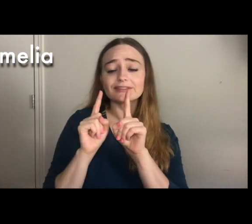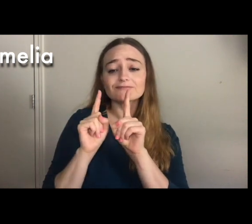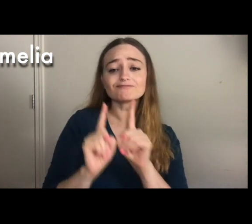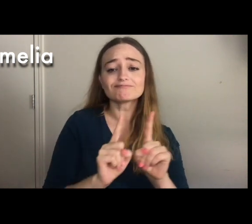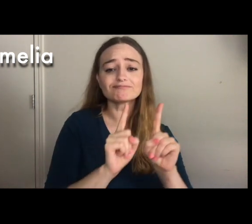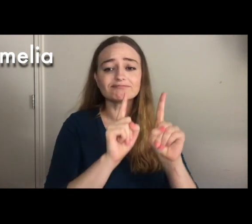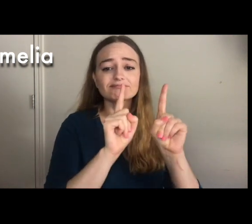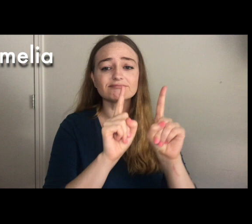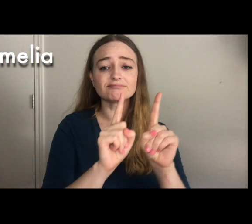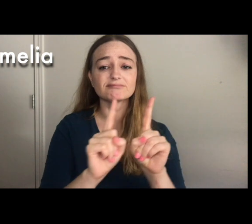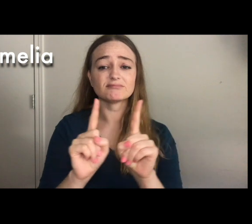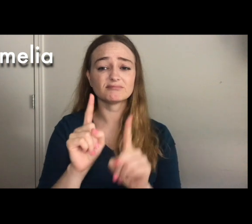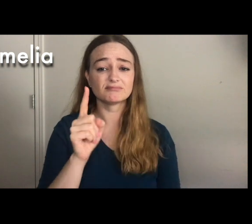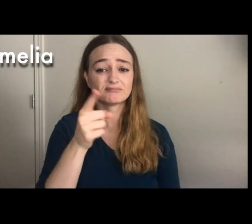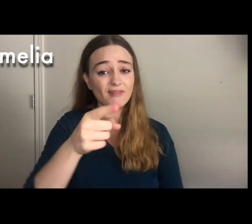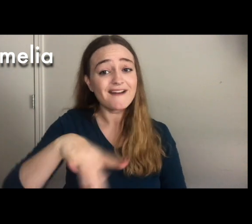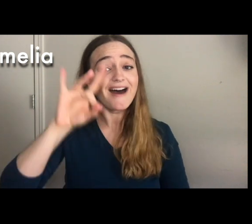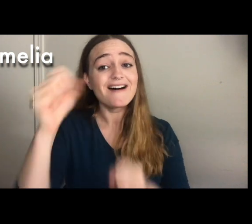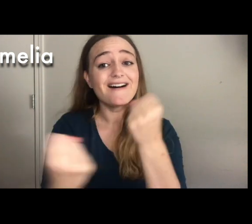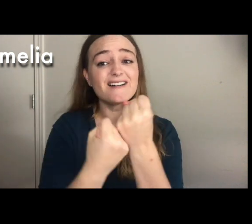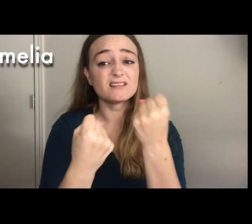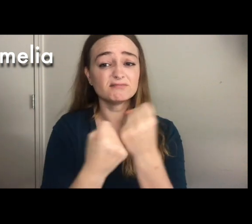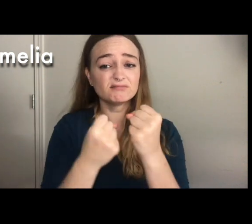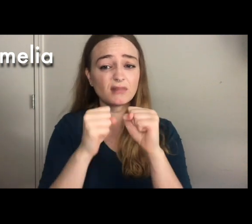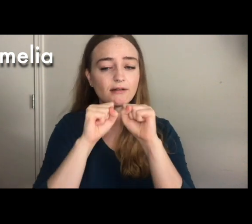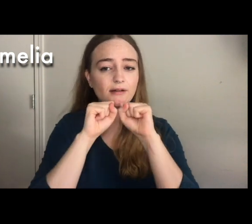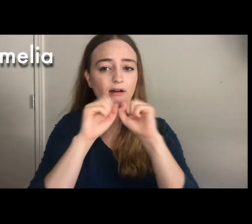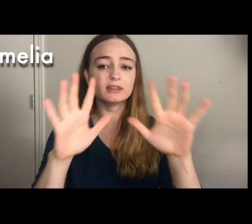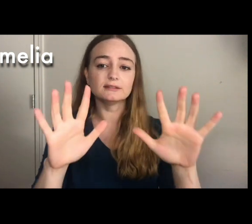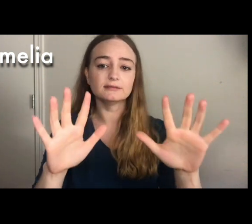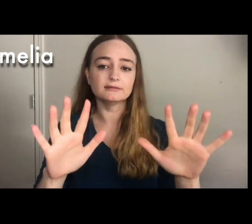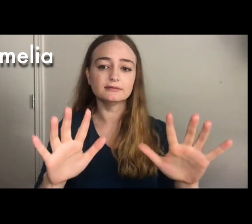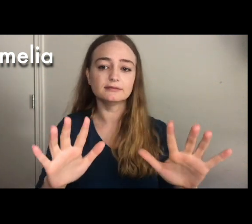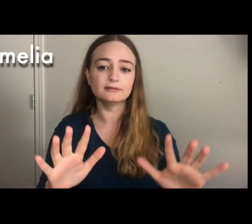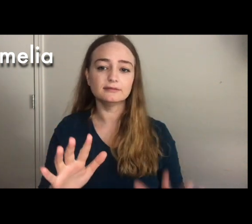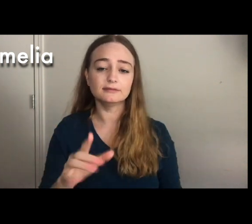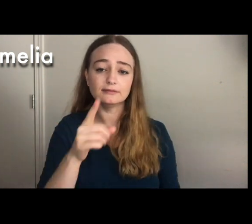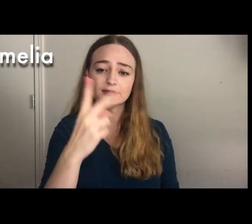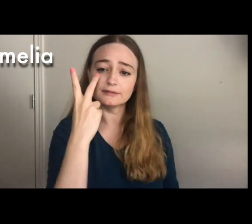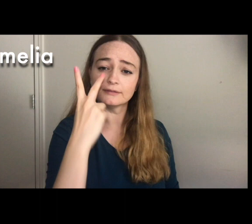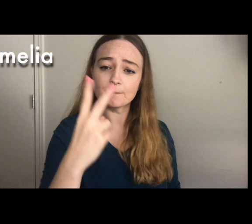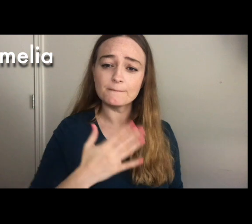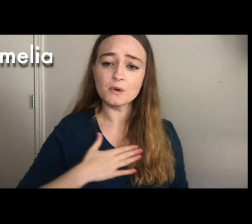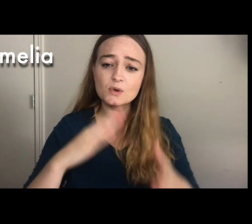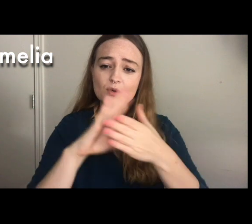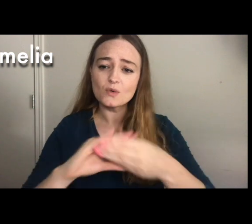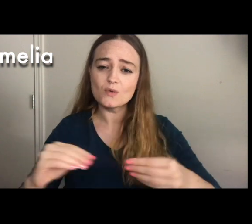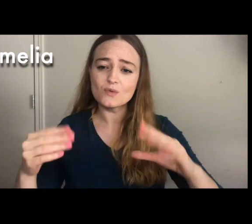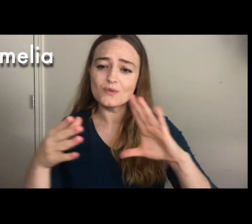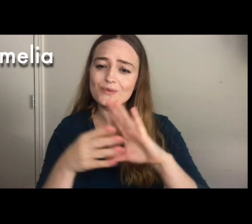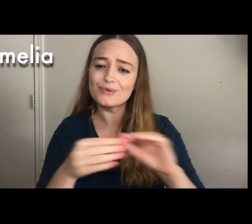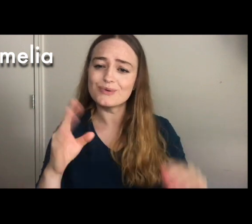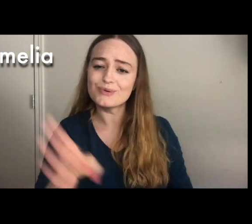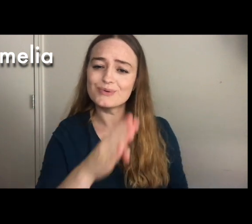a brother as right on, babe. you won't find another as straight up, dear. You've never seen hell